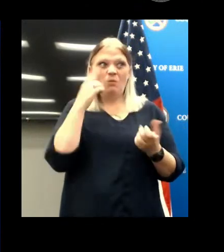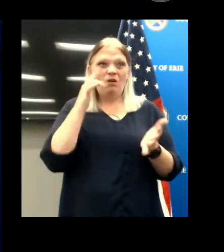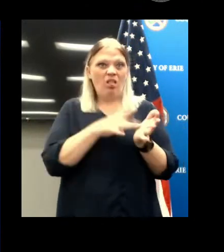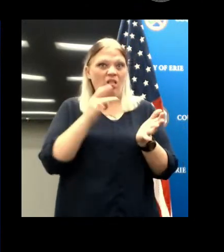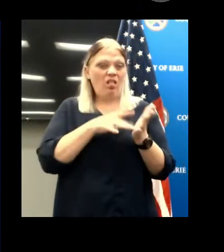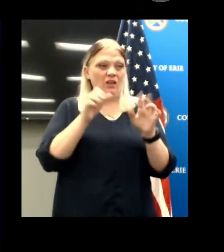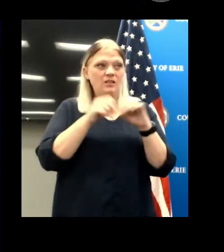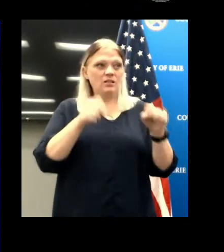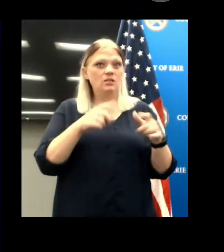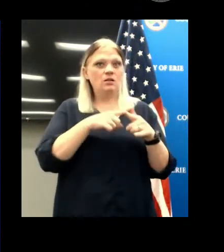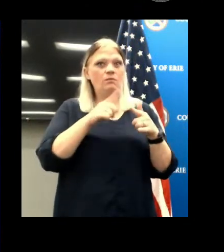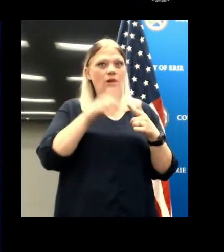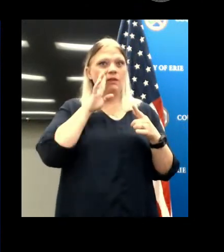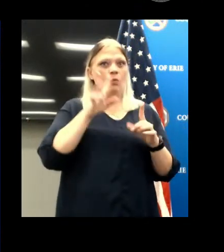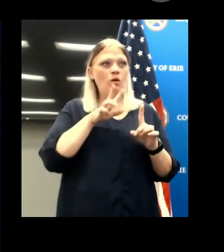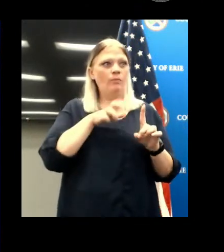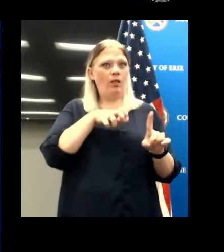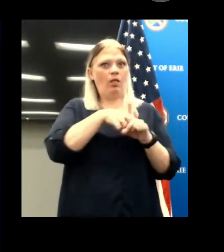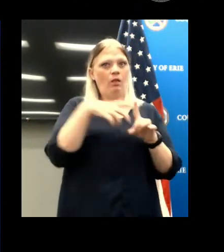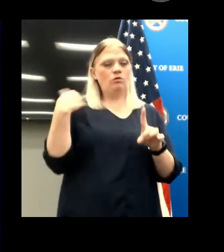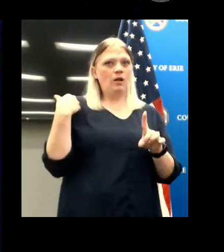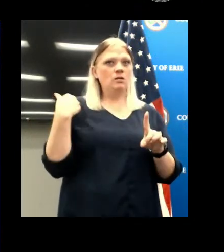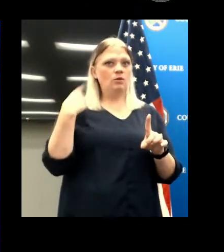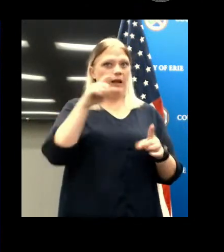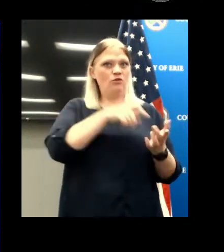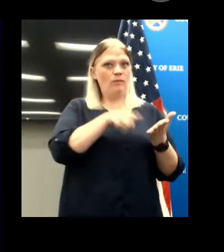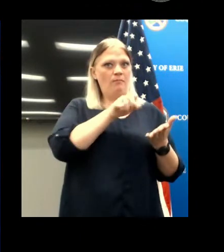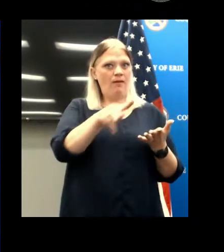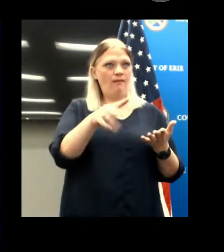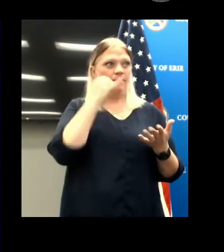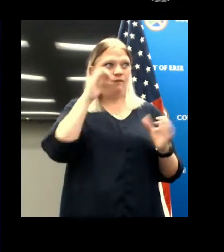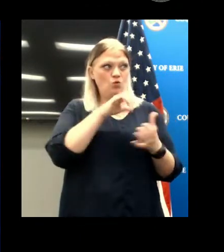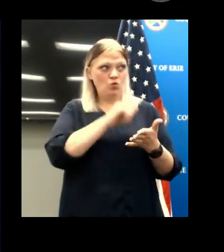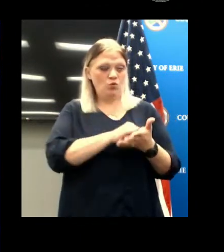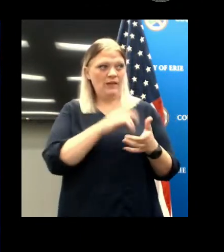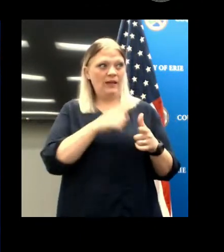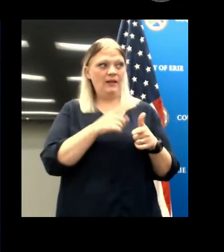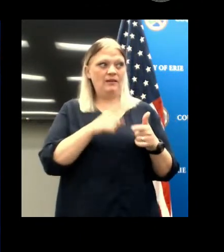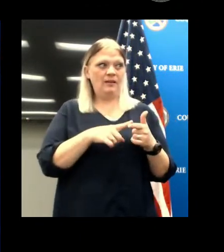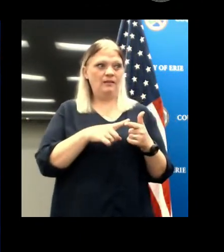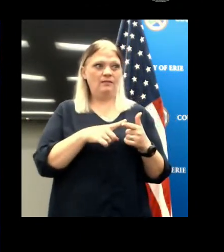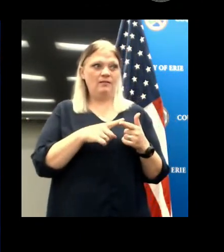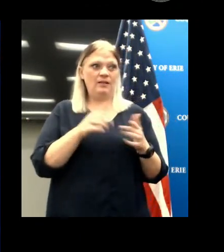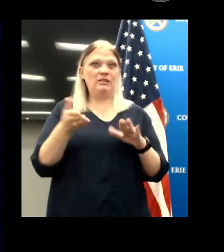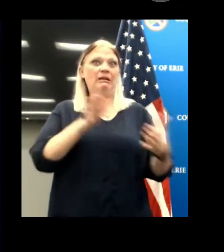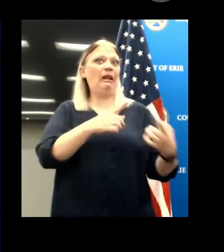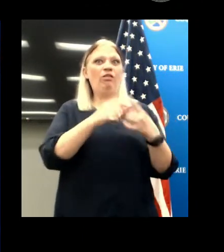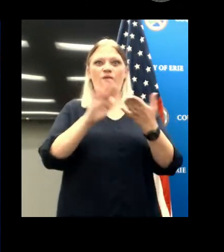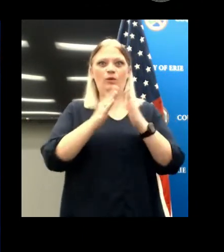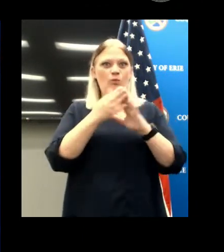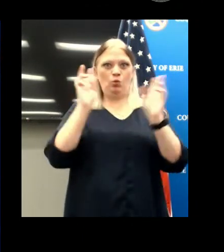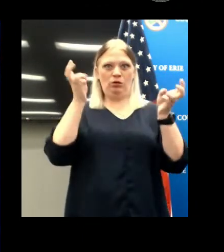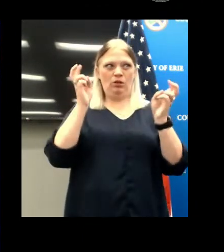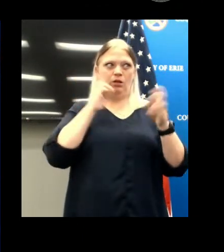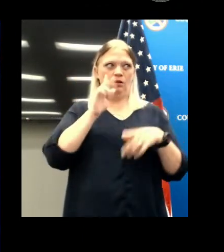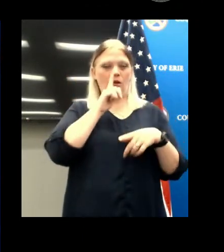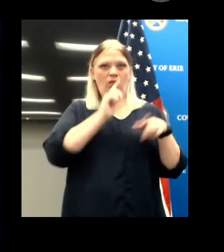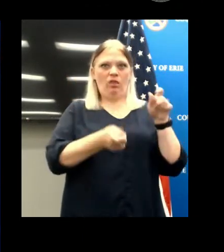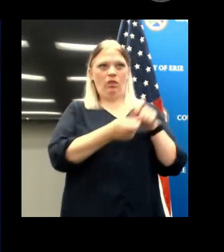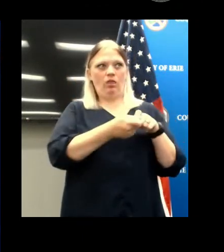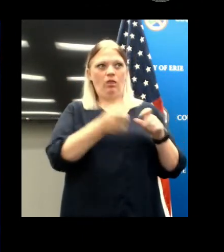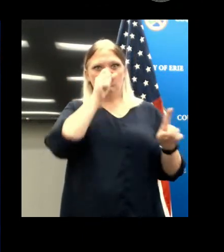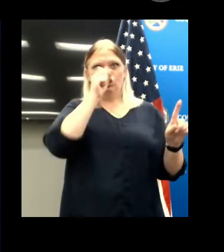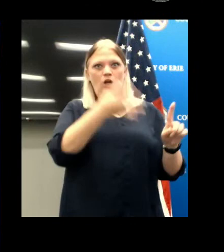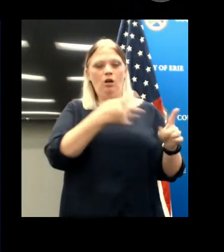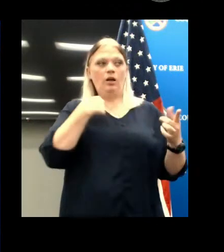last week, they should be held responsible. They have to pay it back, and anytime you do something like that, it's theft from the community. And